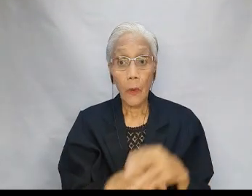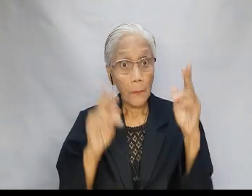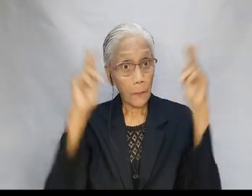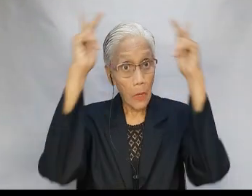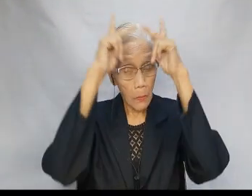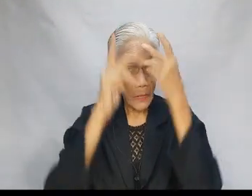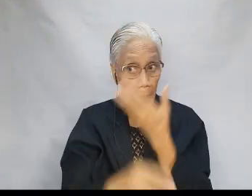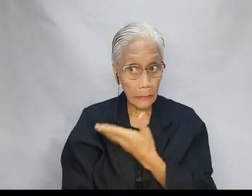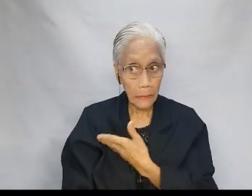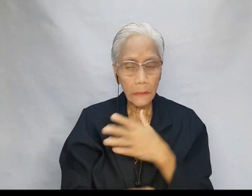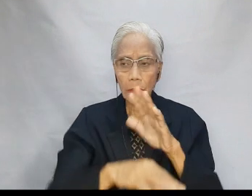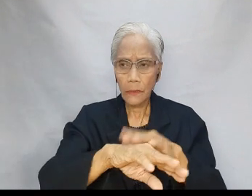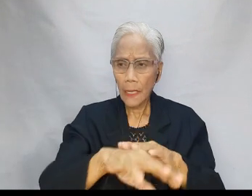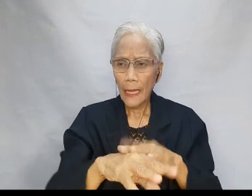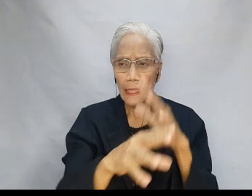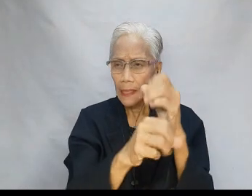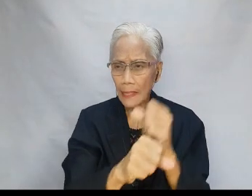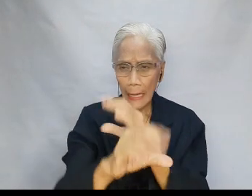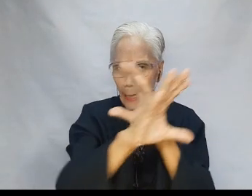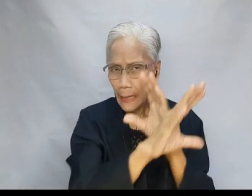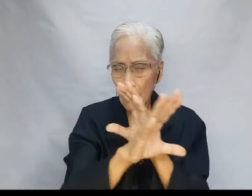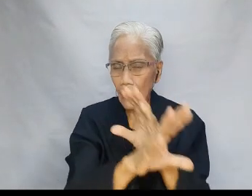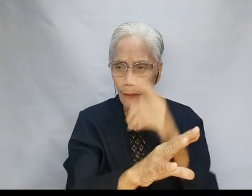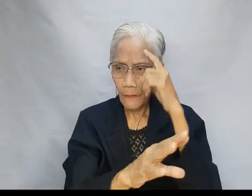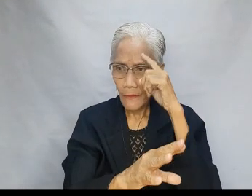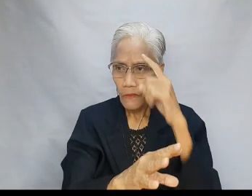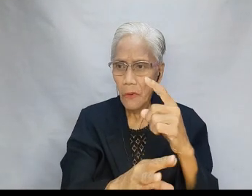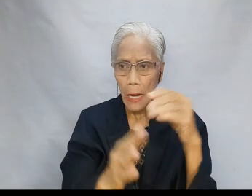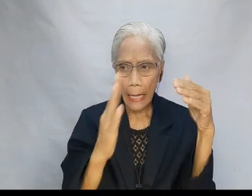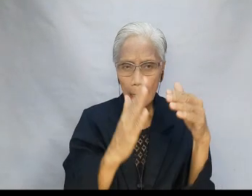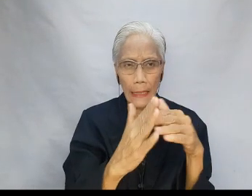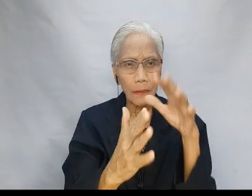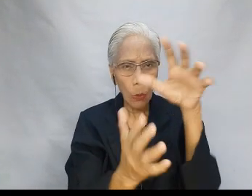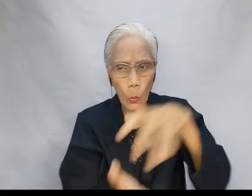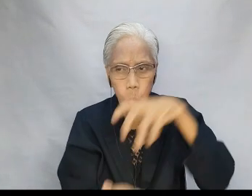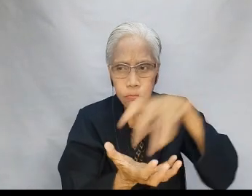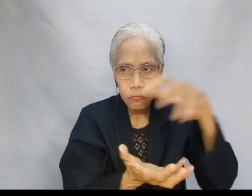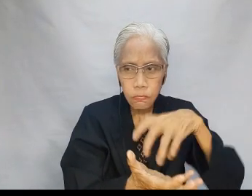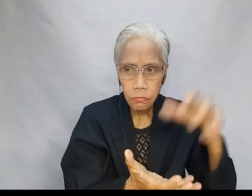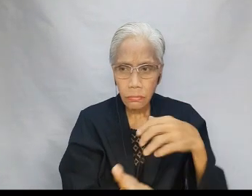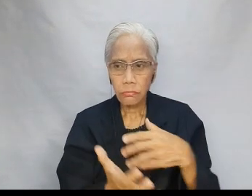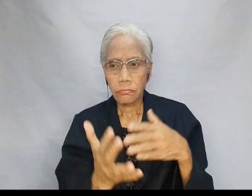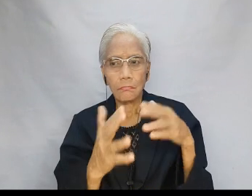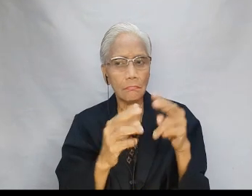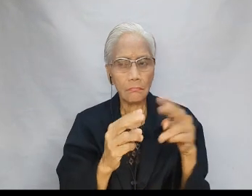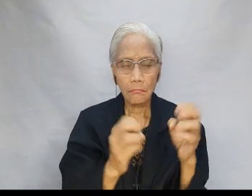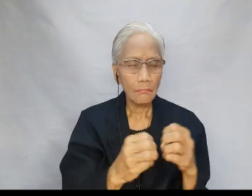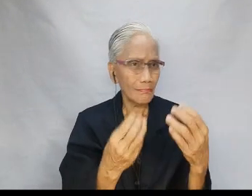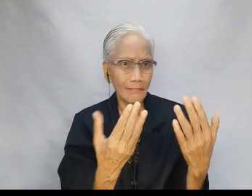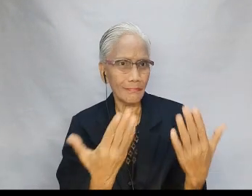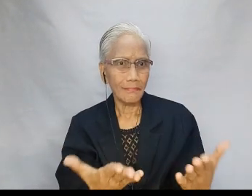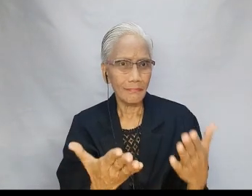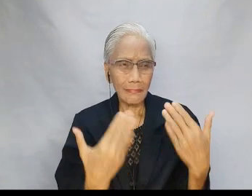warns, take care to guard against all greed, for though one may be rich, one's life does not consist